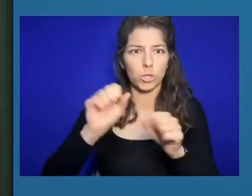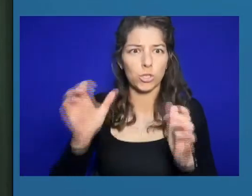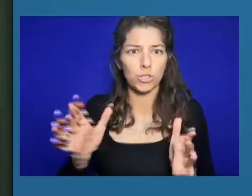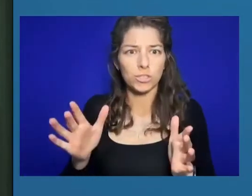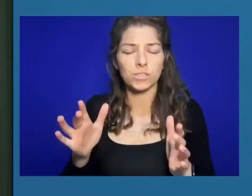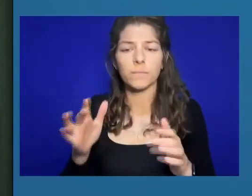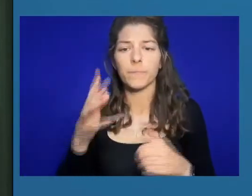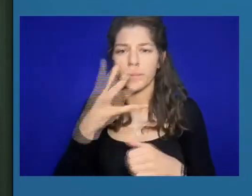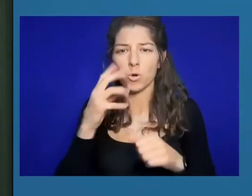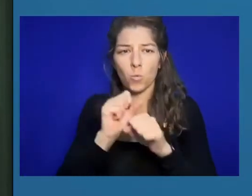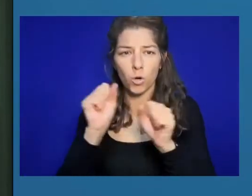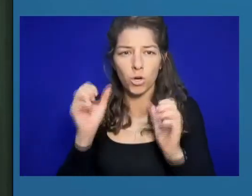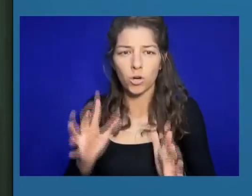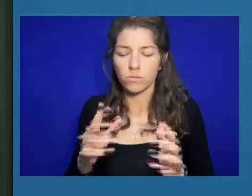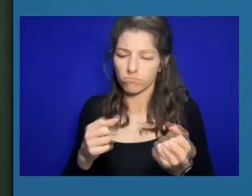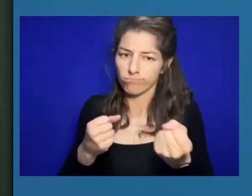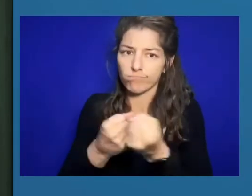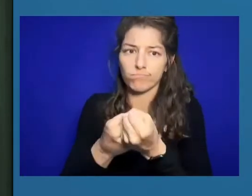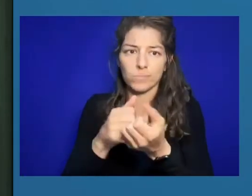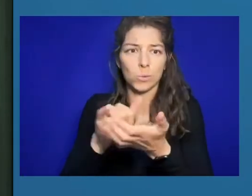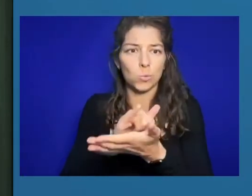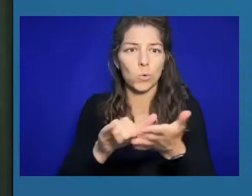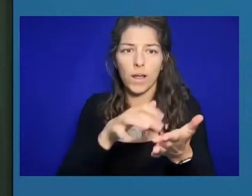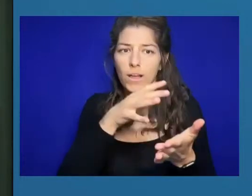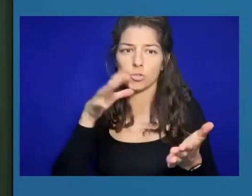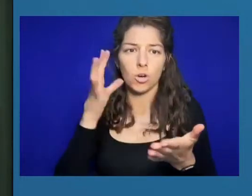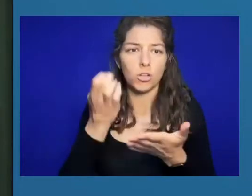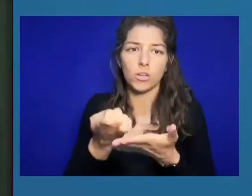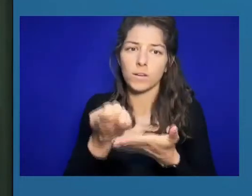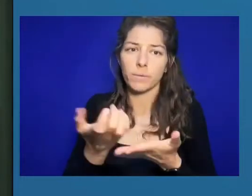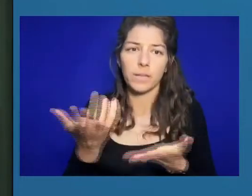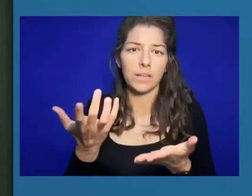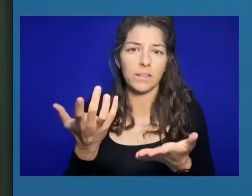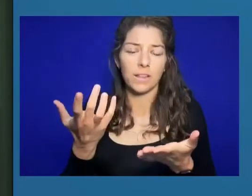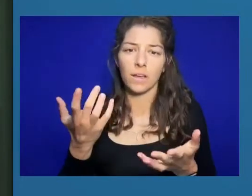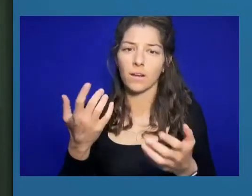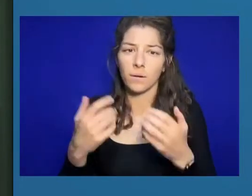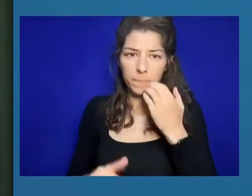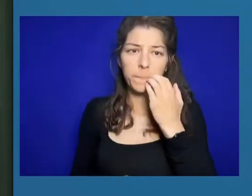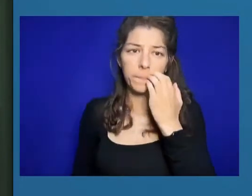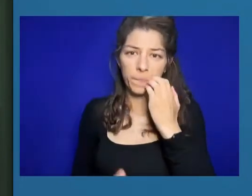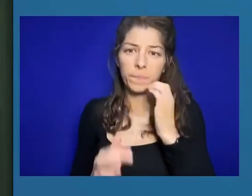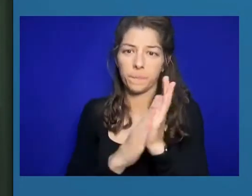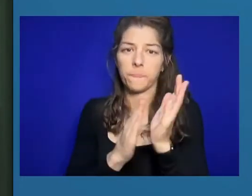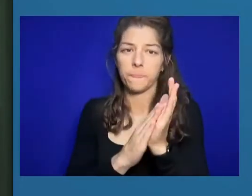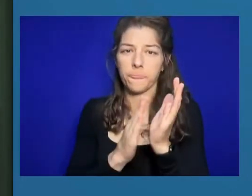are the backbone of New York's agricultural economy. They are highly